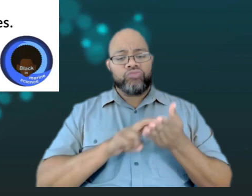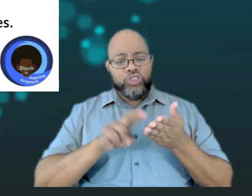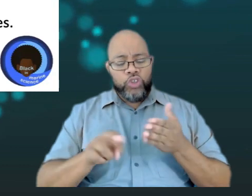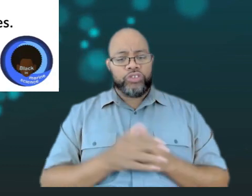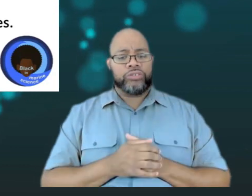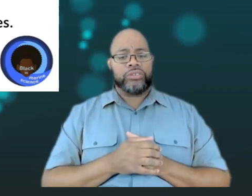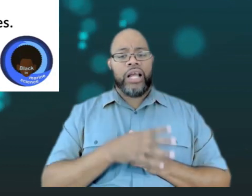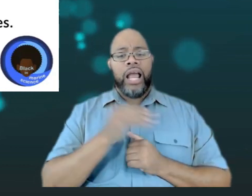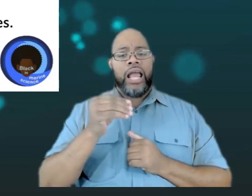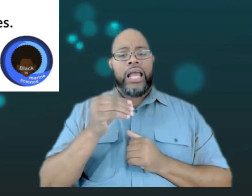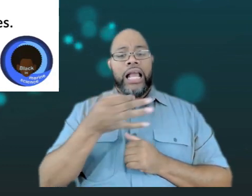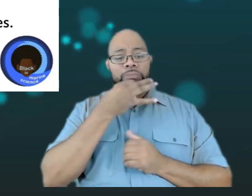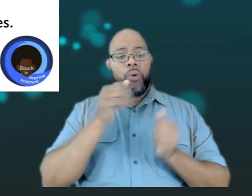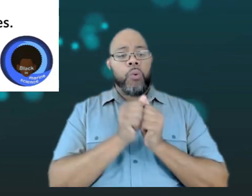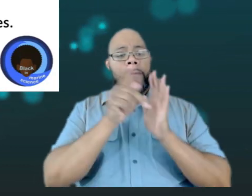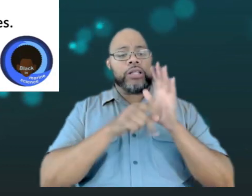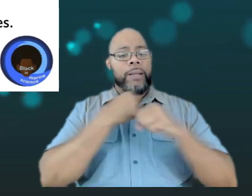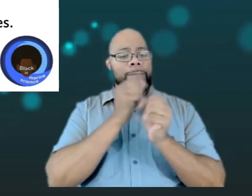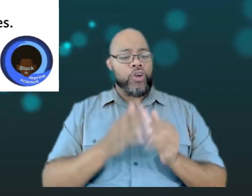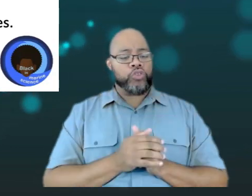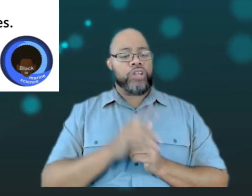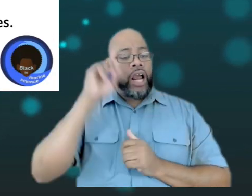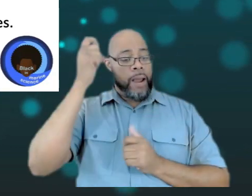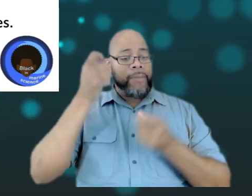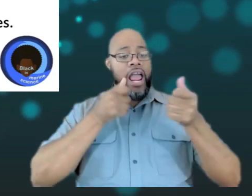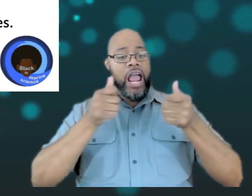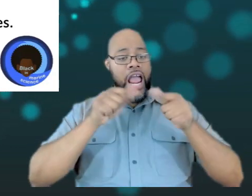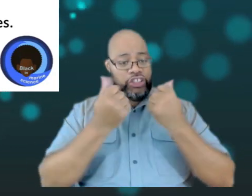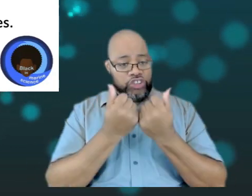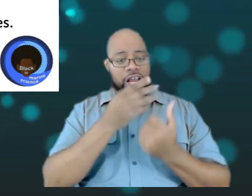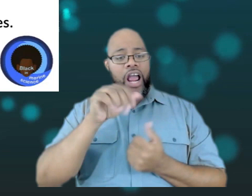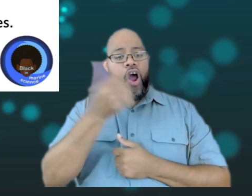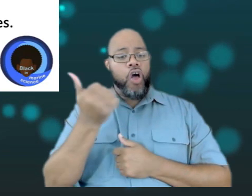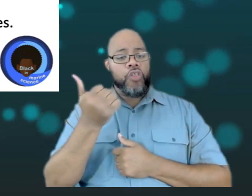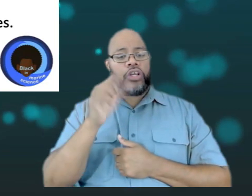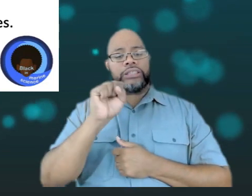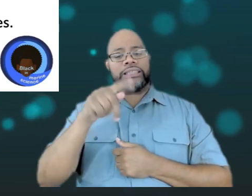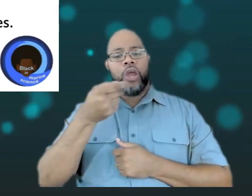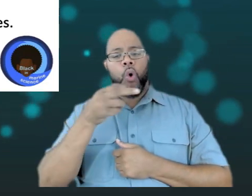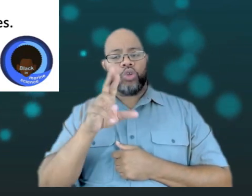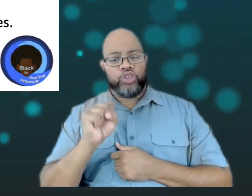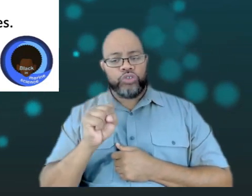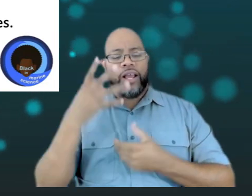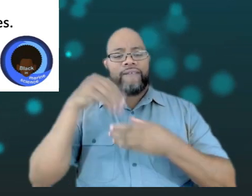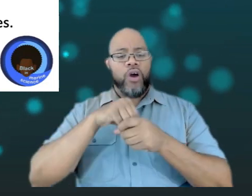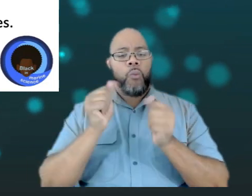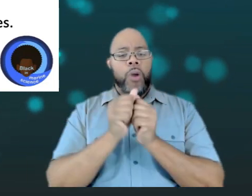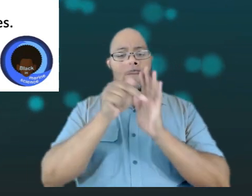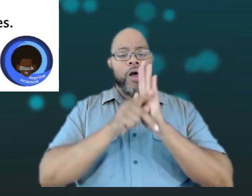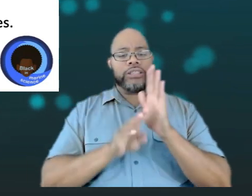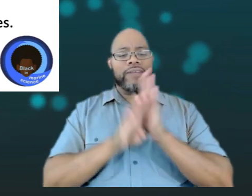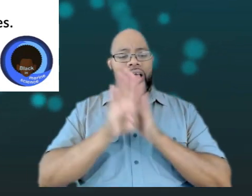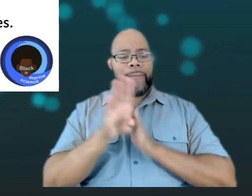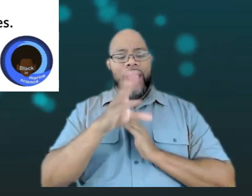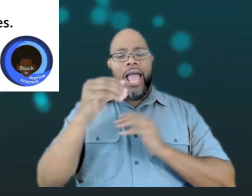and experts with policymakers, government agencies, and other stakeholders involved in policy development